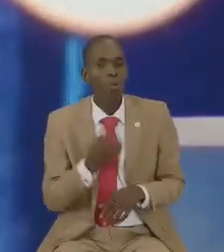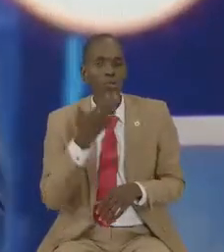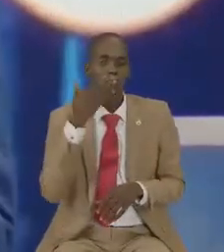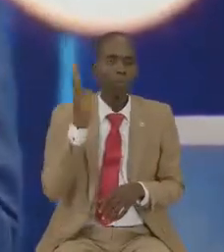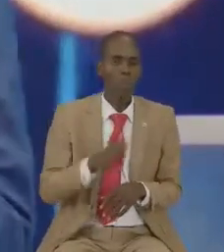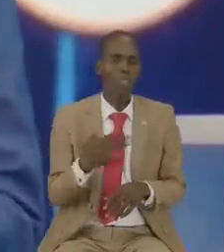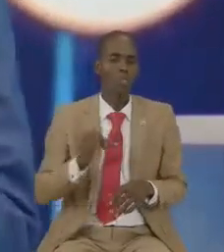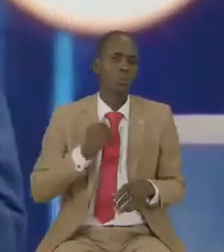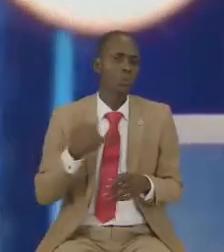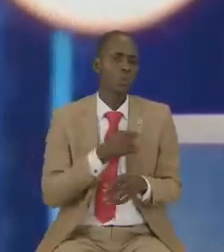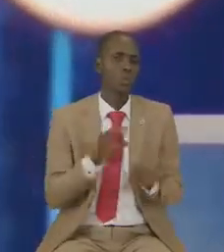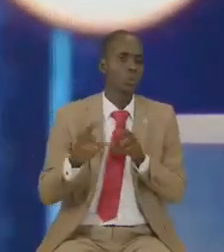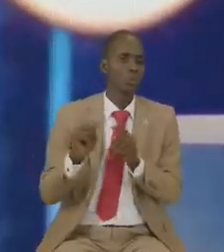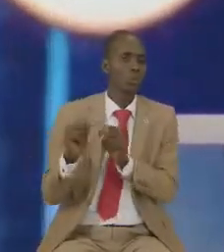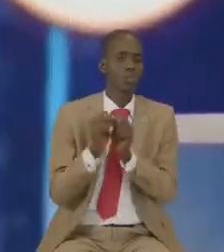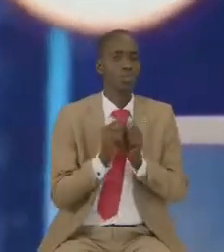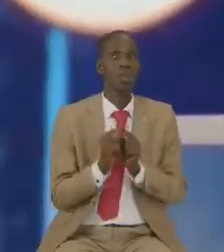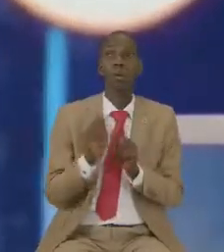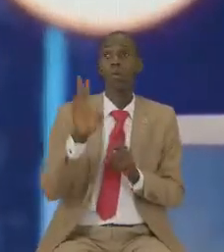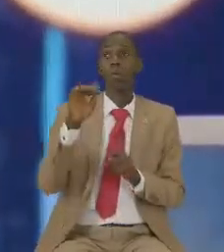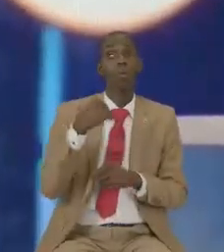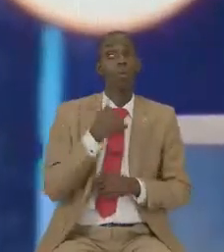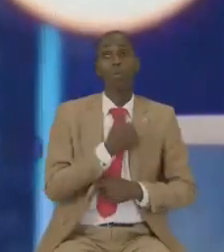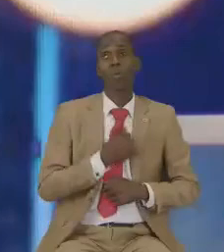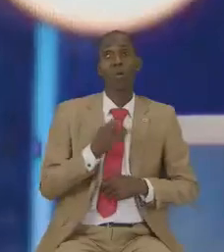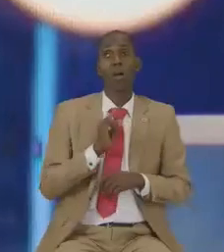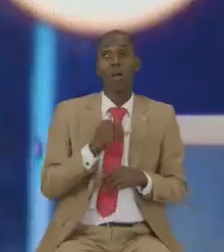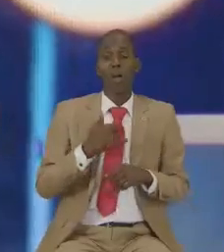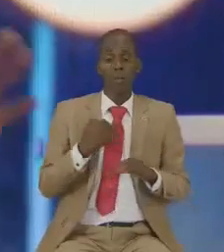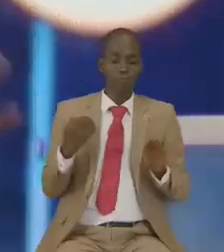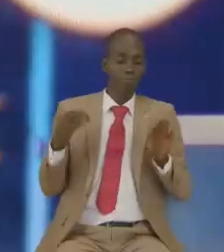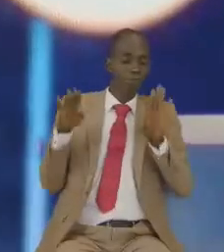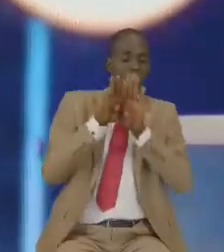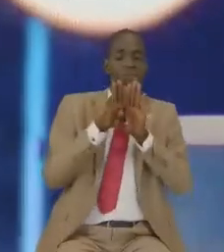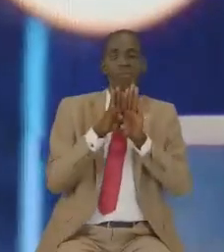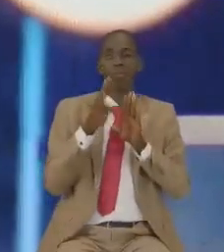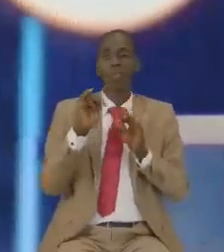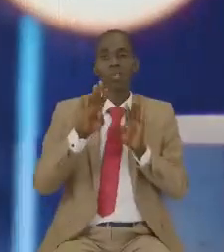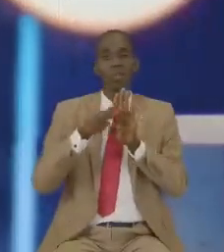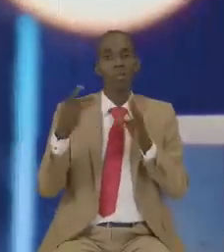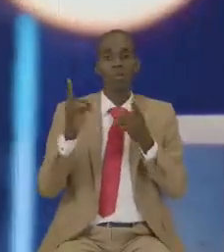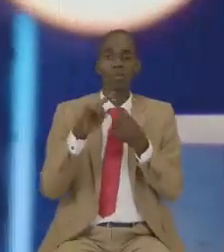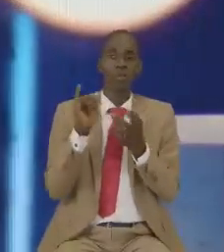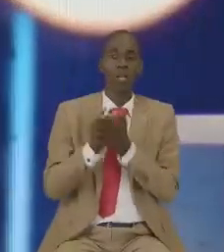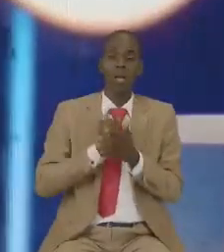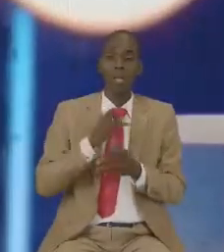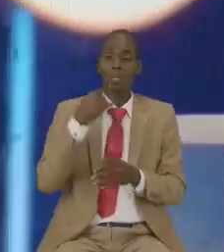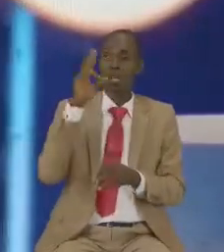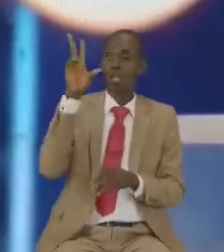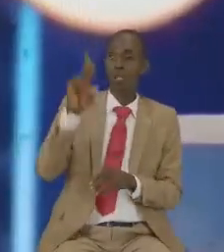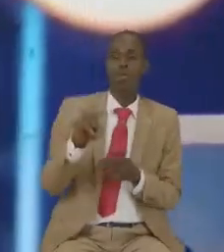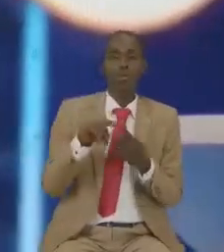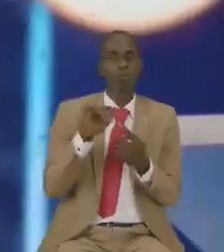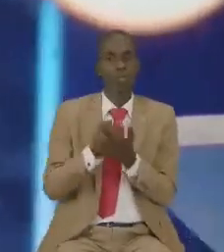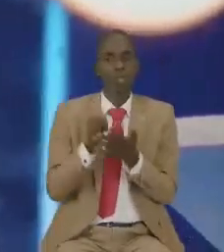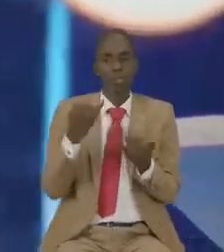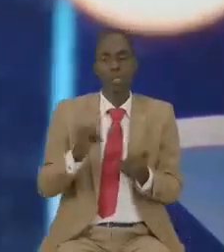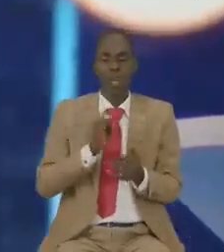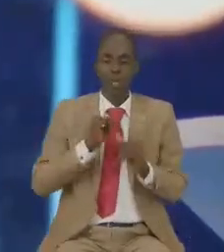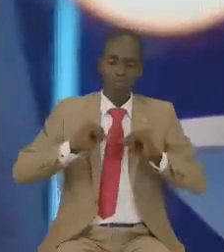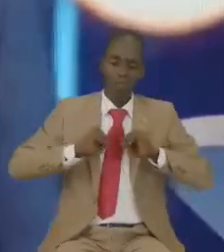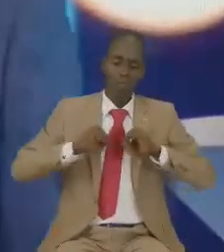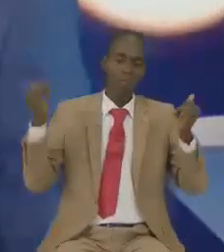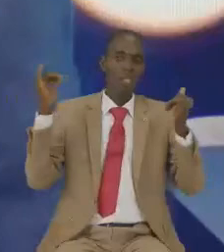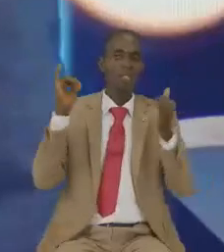you see, I've closed the door to that. I say no to that now. I deny that now.